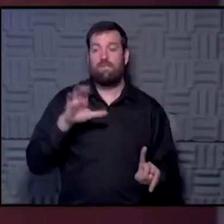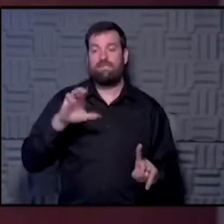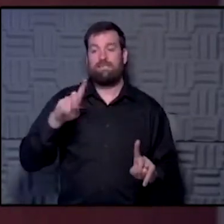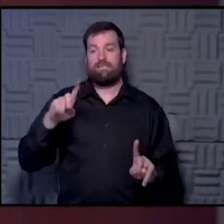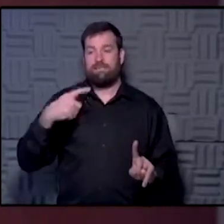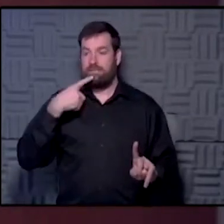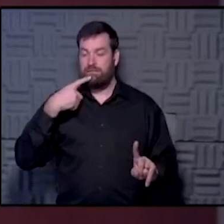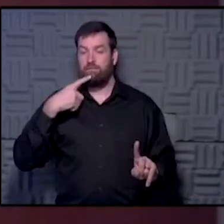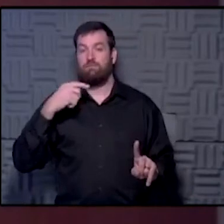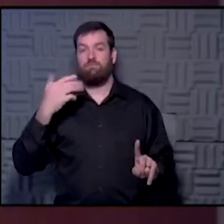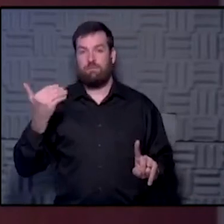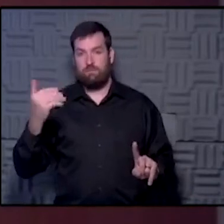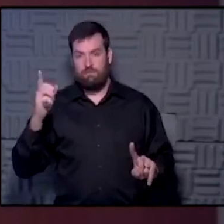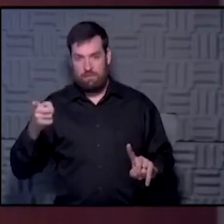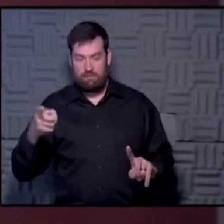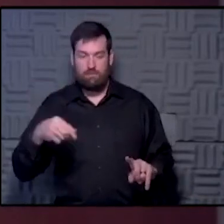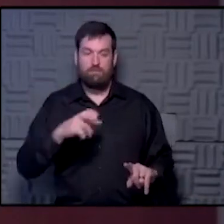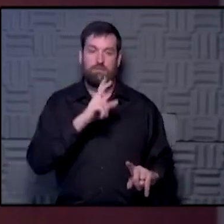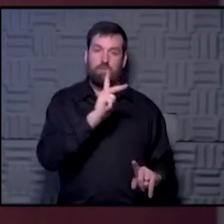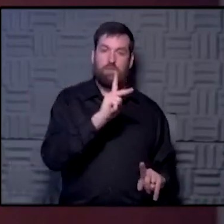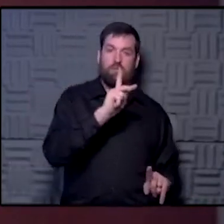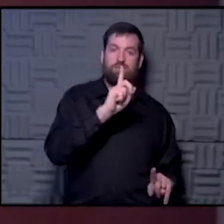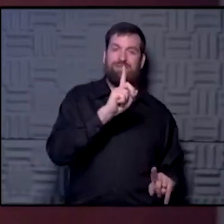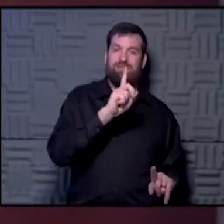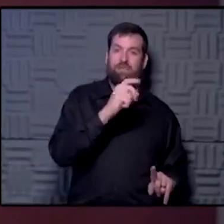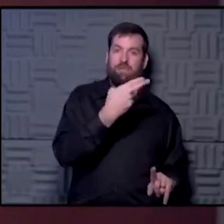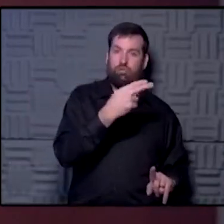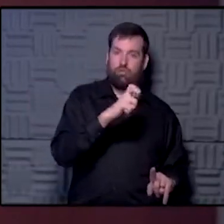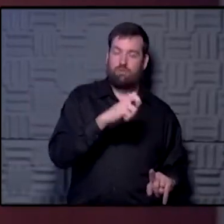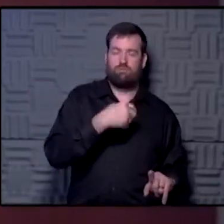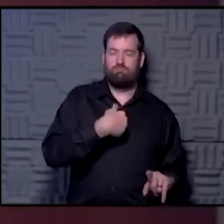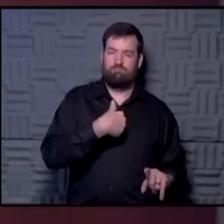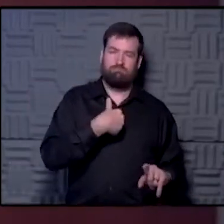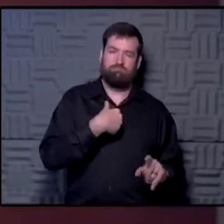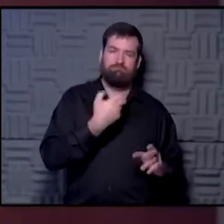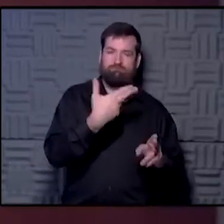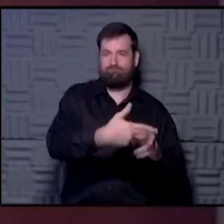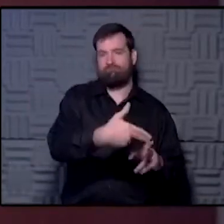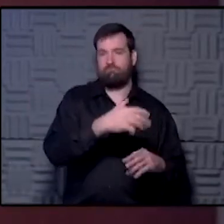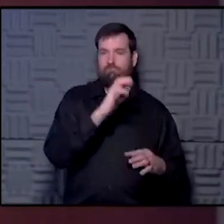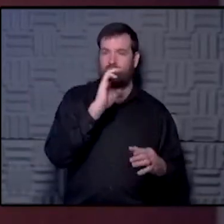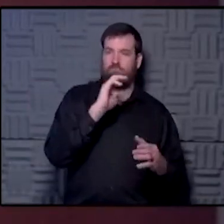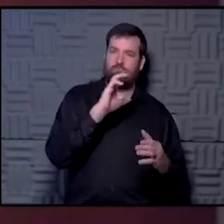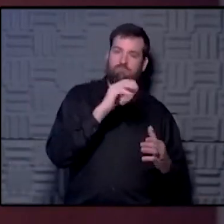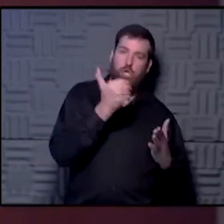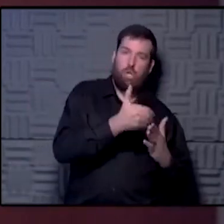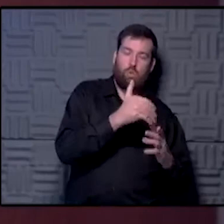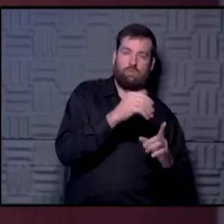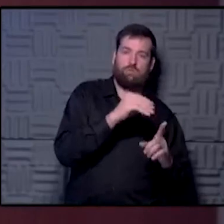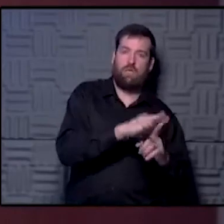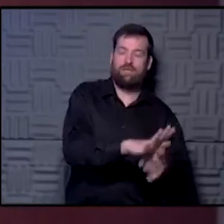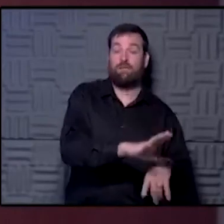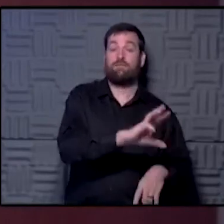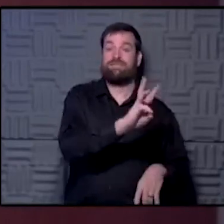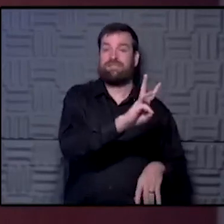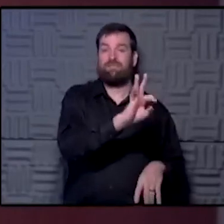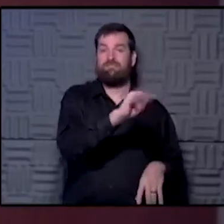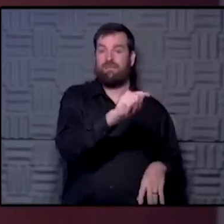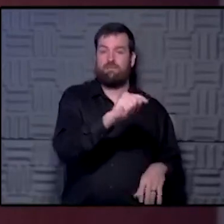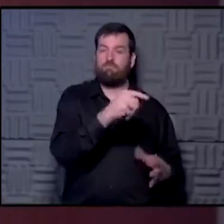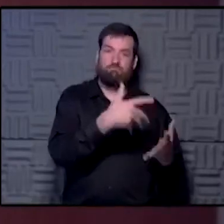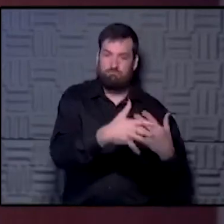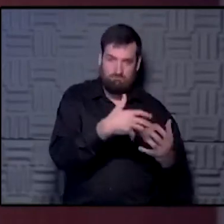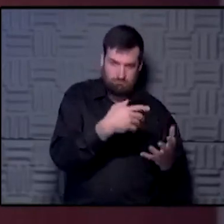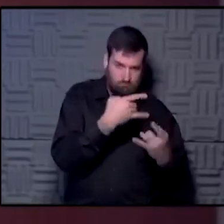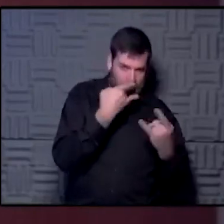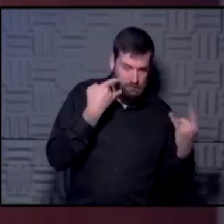says 15 minutes, but I know KDHE recommends, or we call somebody a close contact if you were within 6 feet, regardless of a mask,